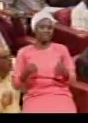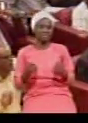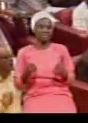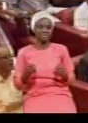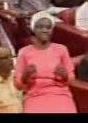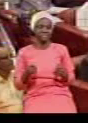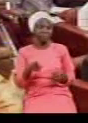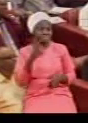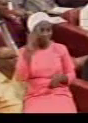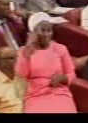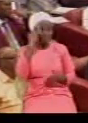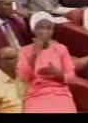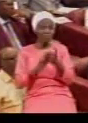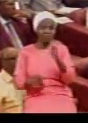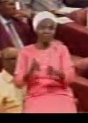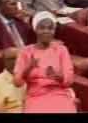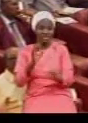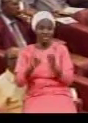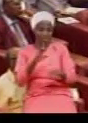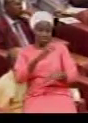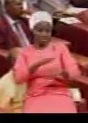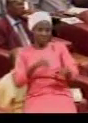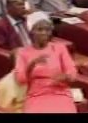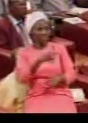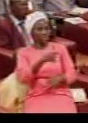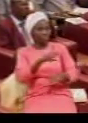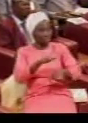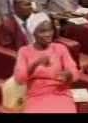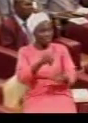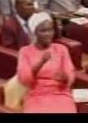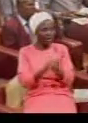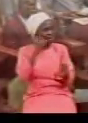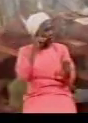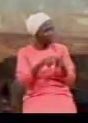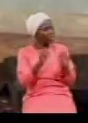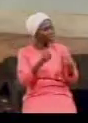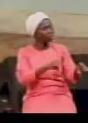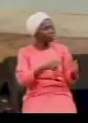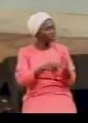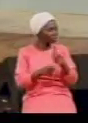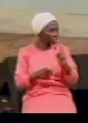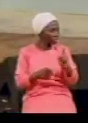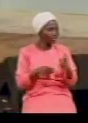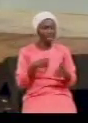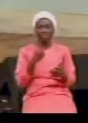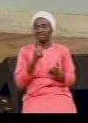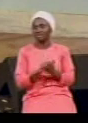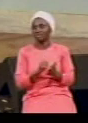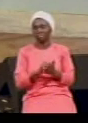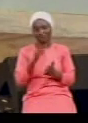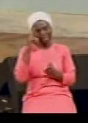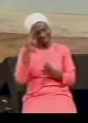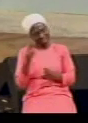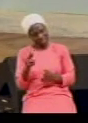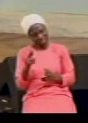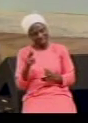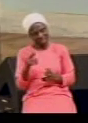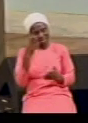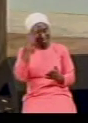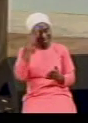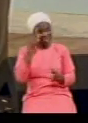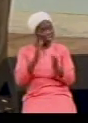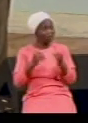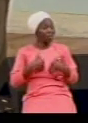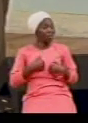You know, there are people, if you call them, brother, can you do this? He says, sir, you know, if you called me 20